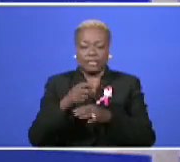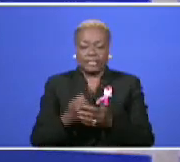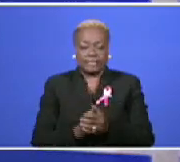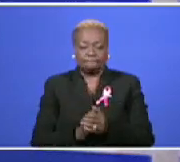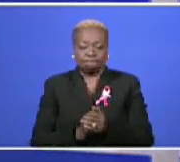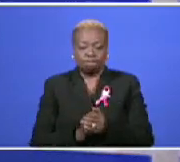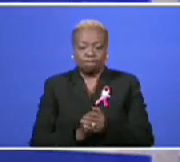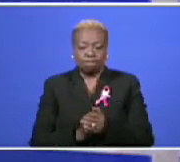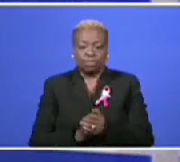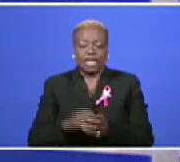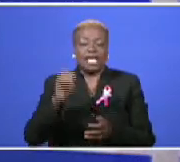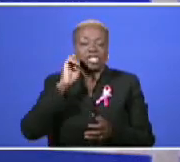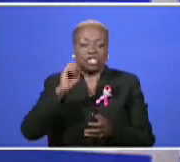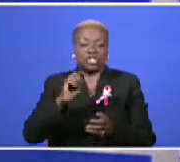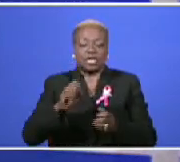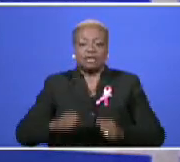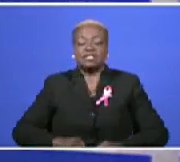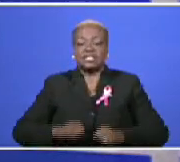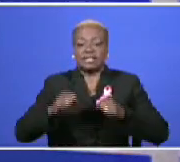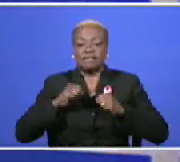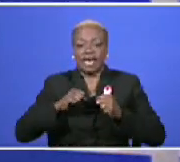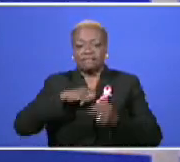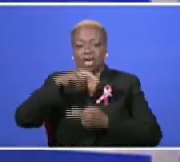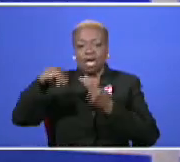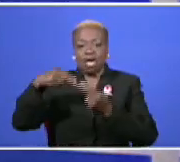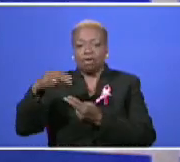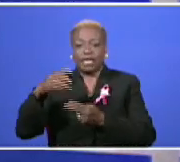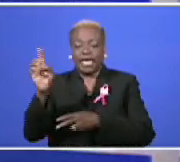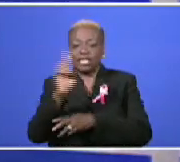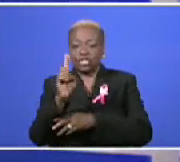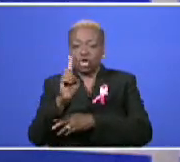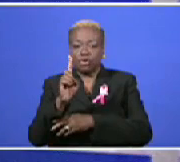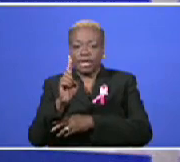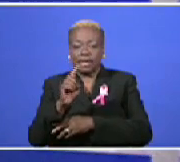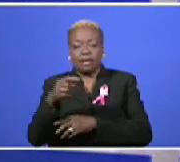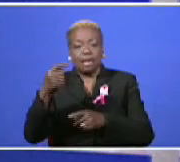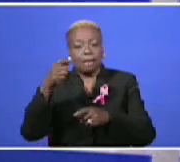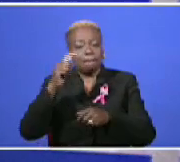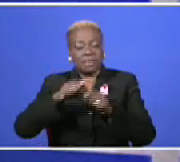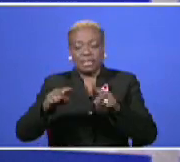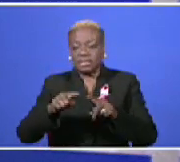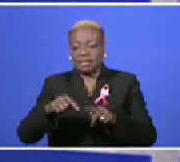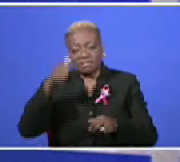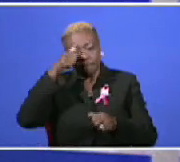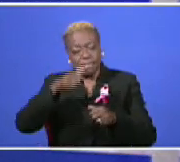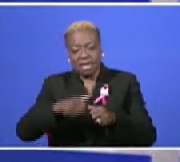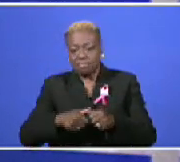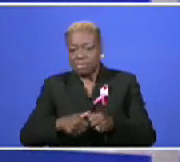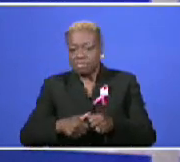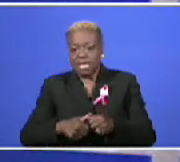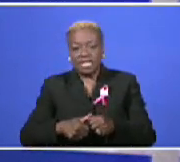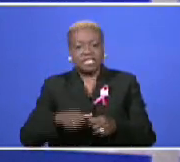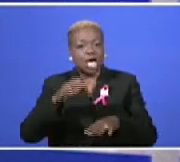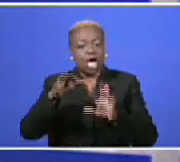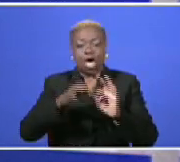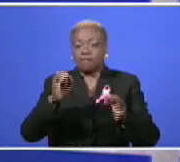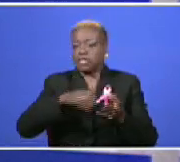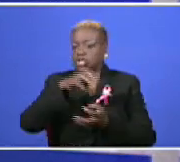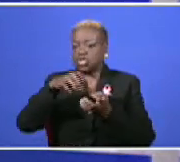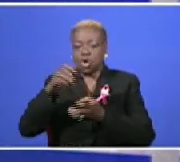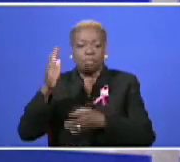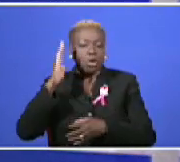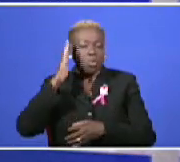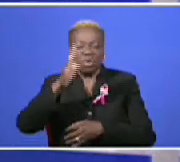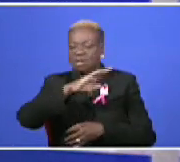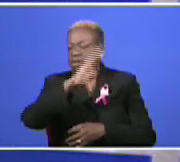She survived Hurricane Dorian, but memories of the terrifying storm will never leave her. Lisa Albury, who was among the residents housed